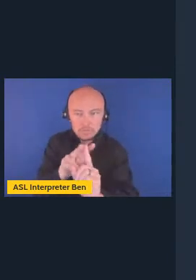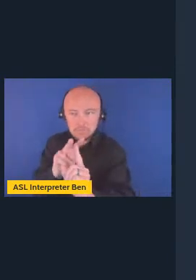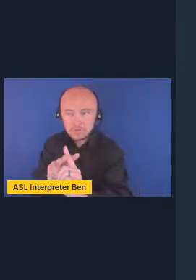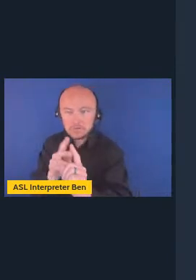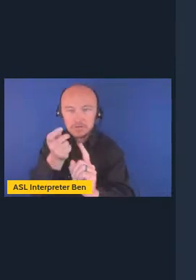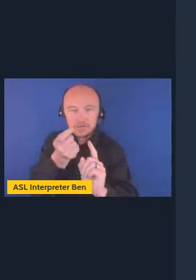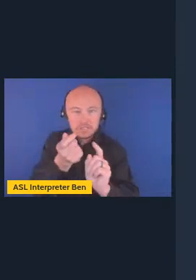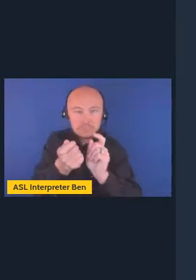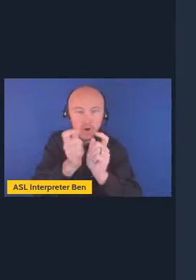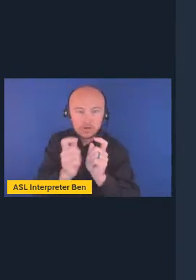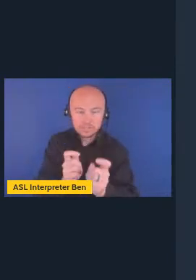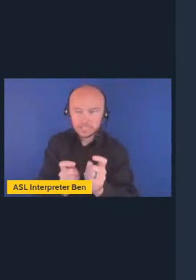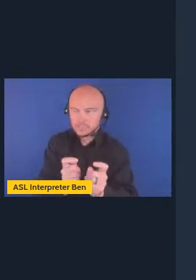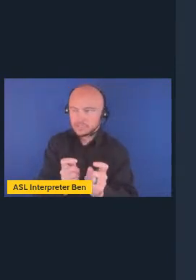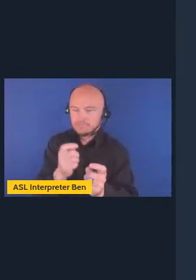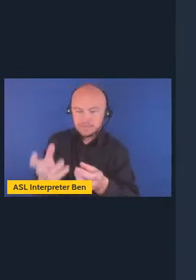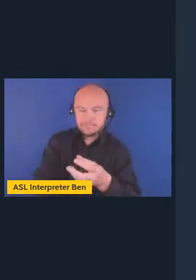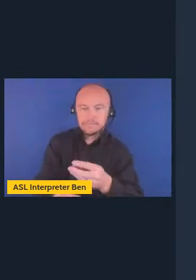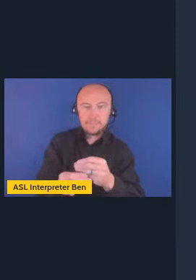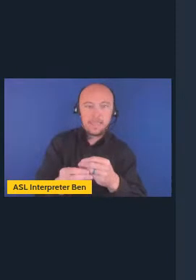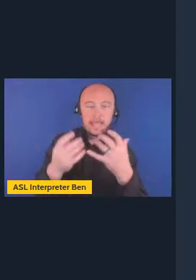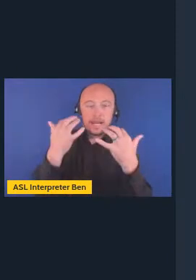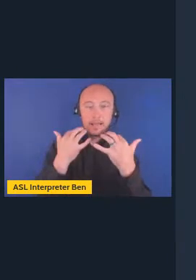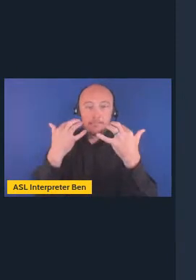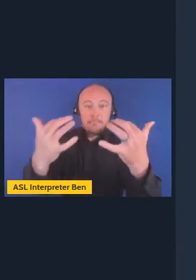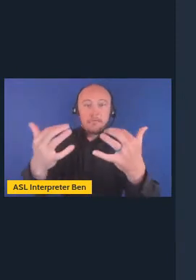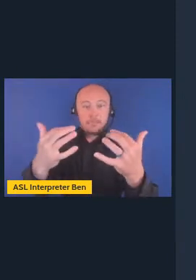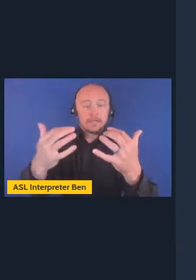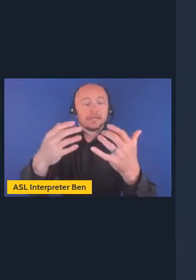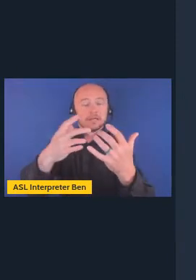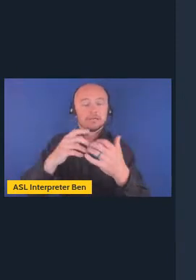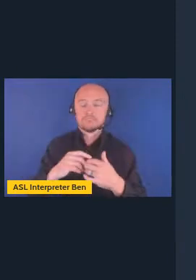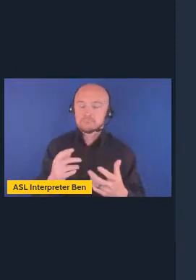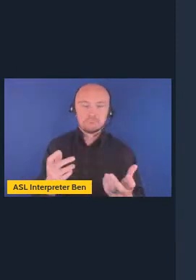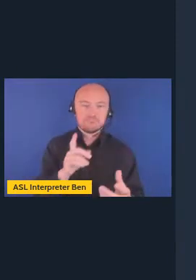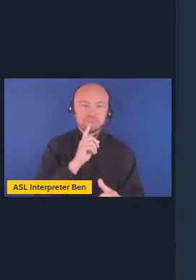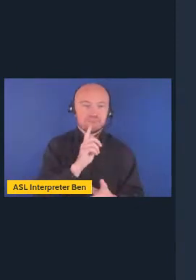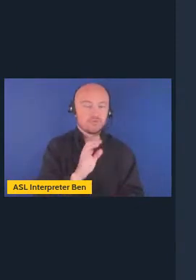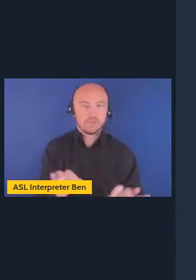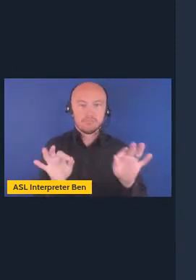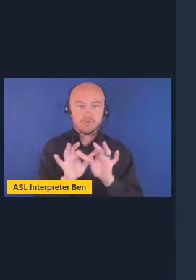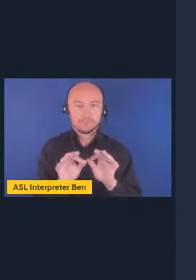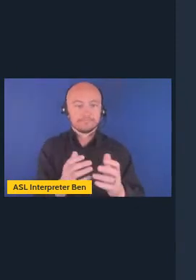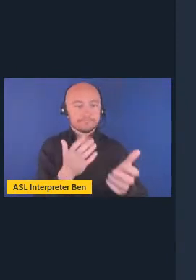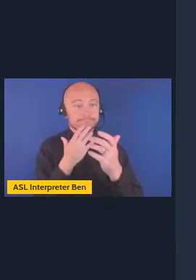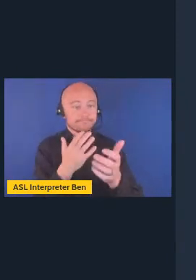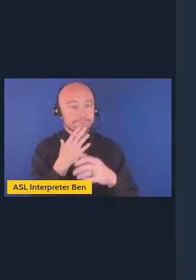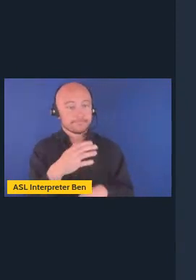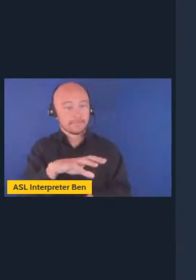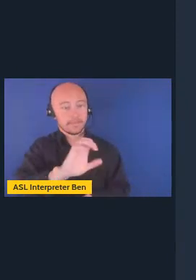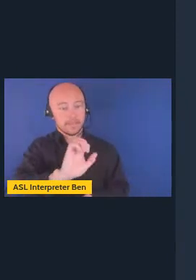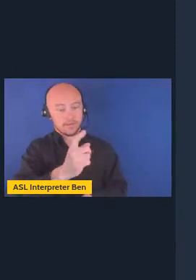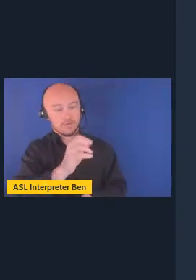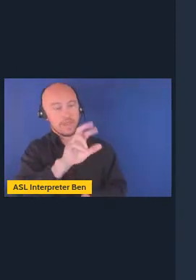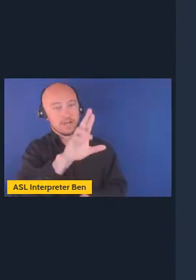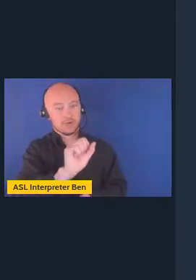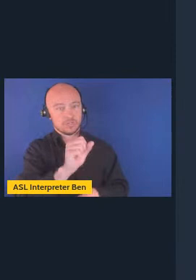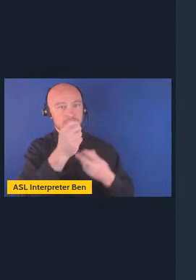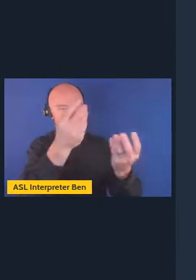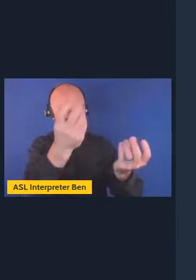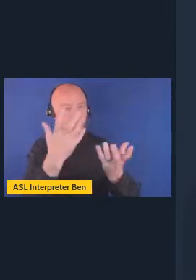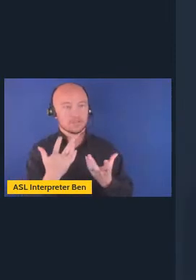adding this public sub-projects property, can make a big difference. Thanks to Anderson for contributing this change.